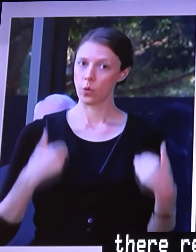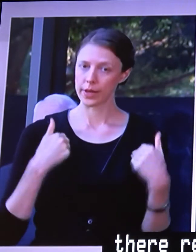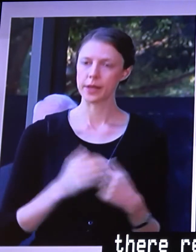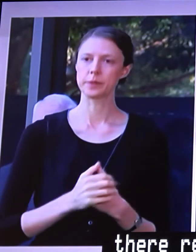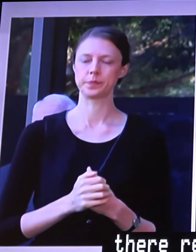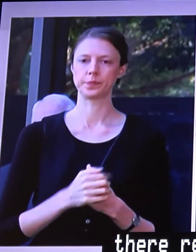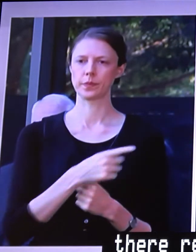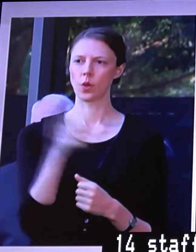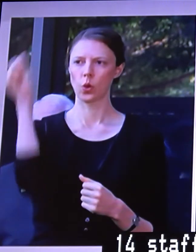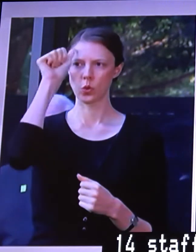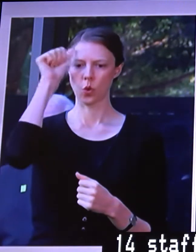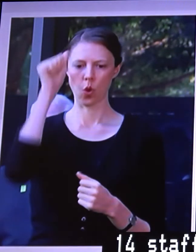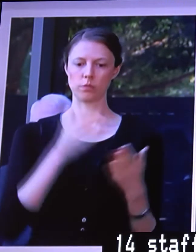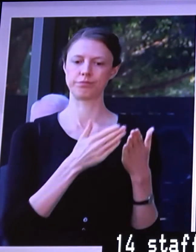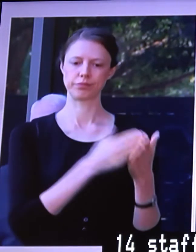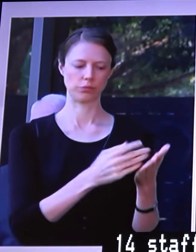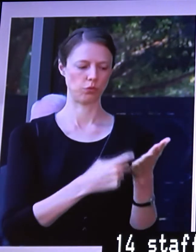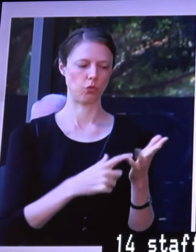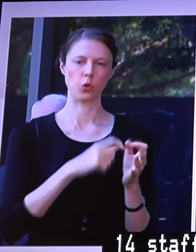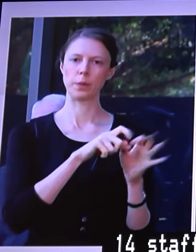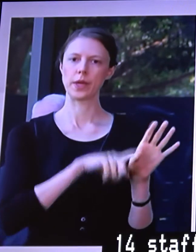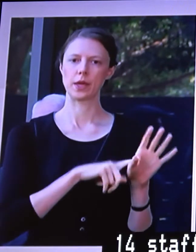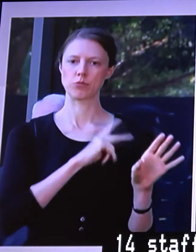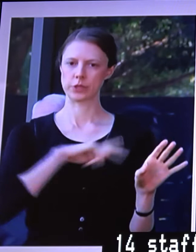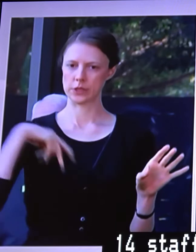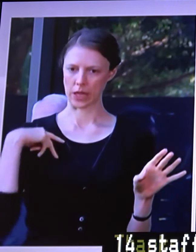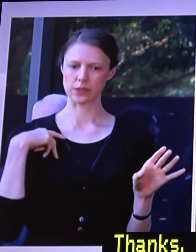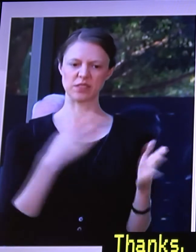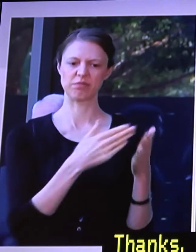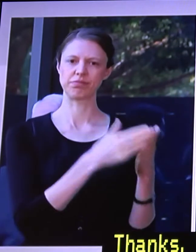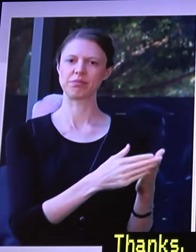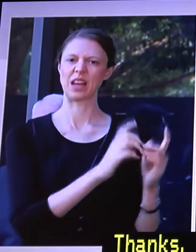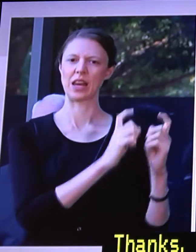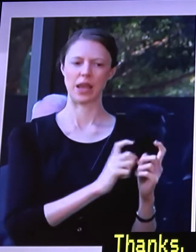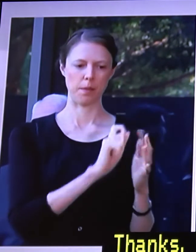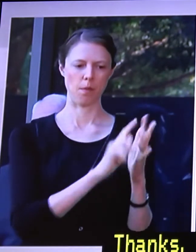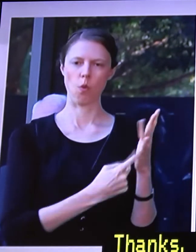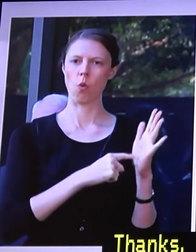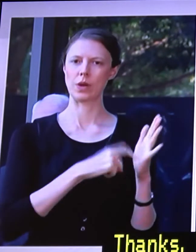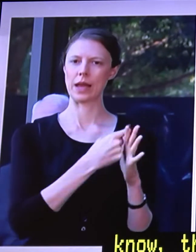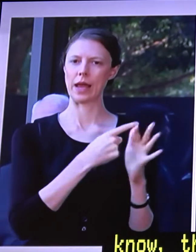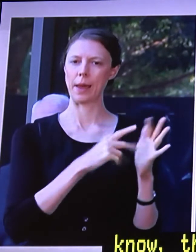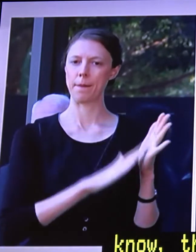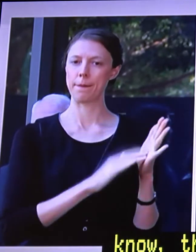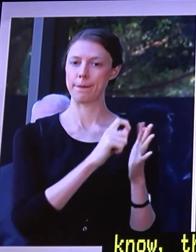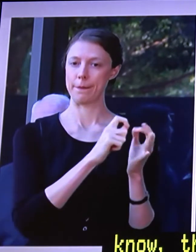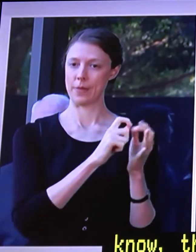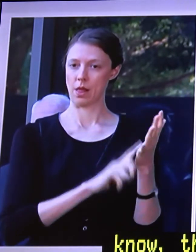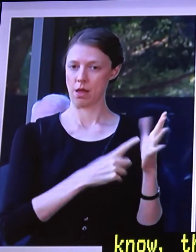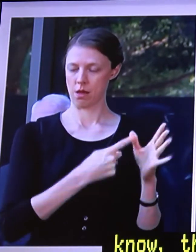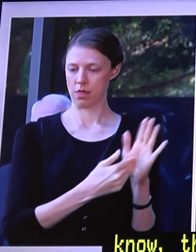Ruby Princess is docked off at Port Kembla. Yesterday, 57 crew members were escorted off the